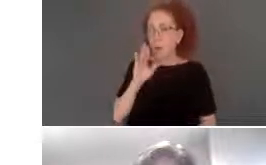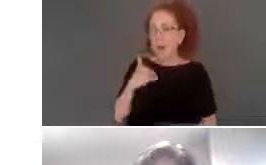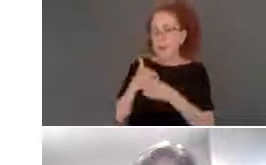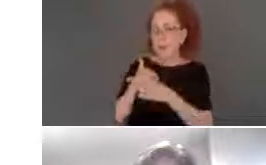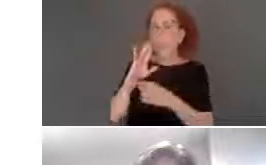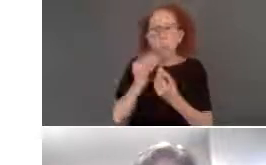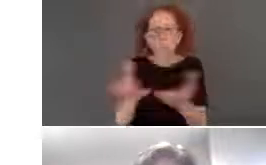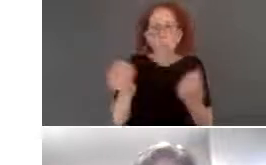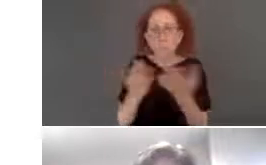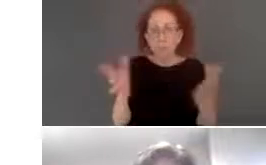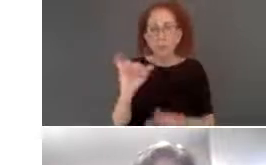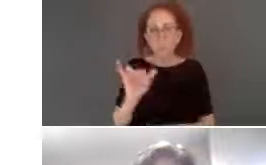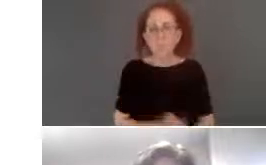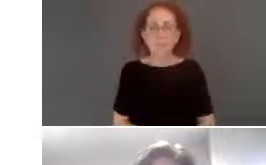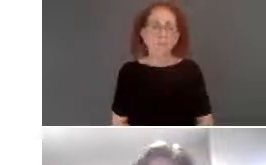that information as well.